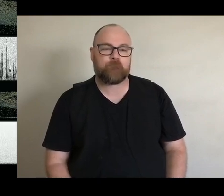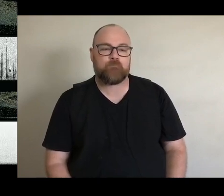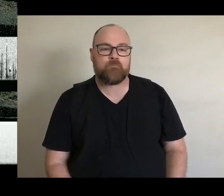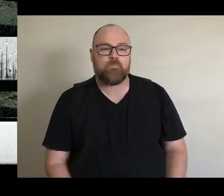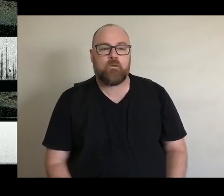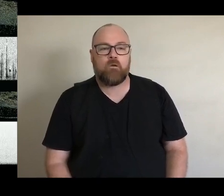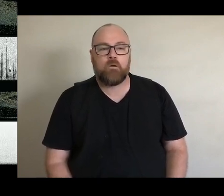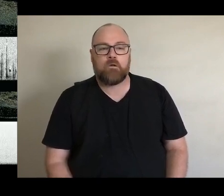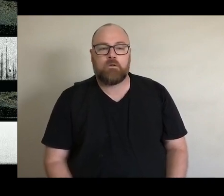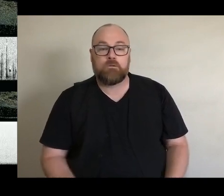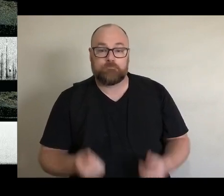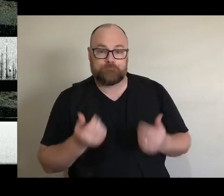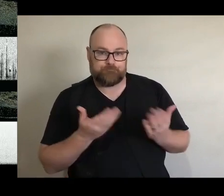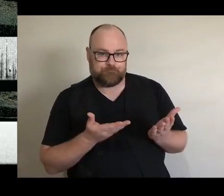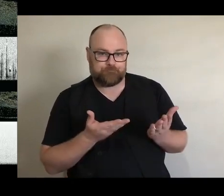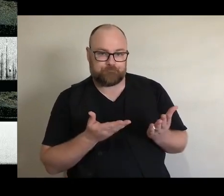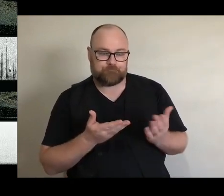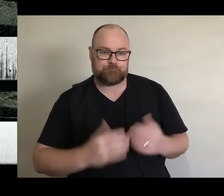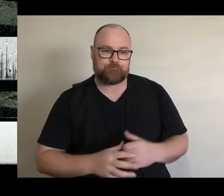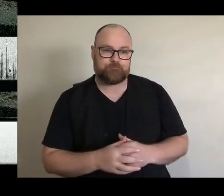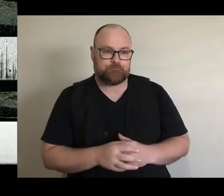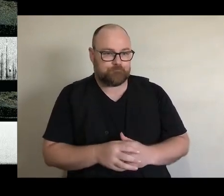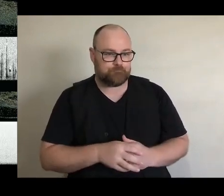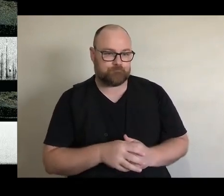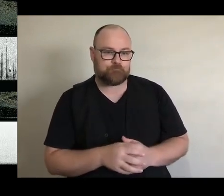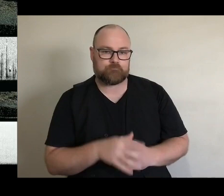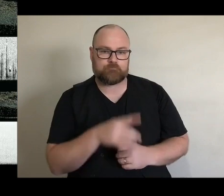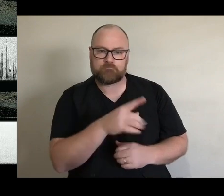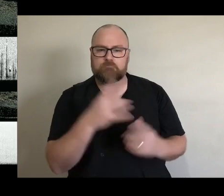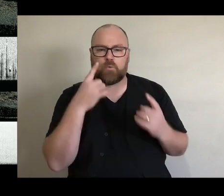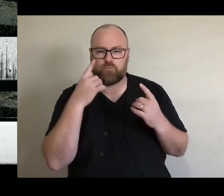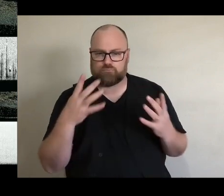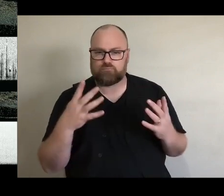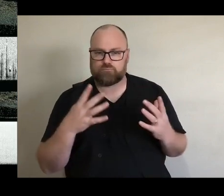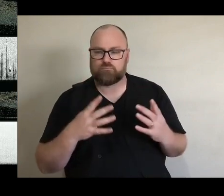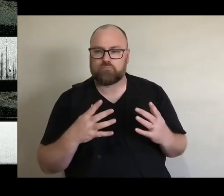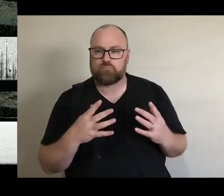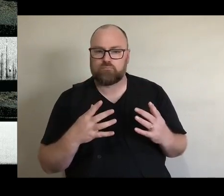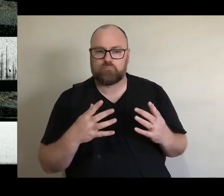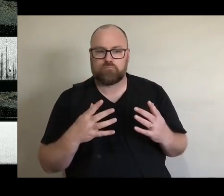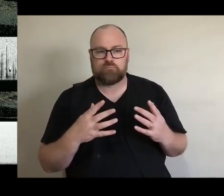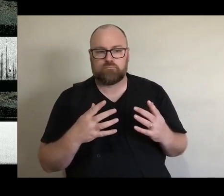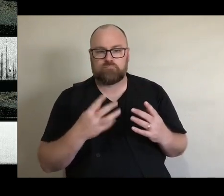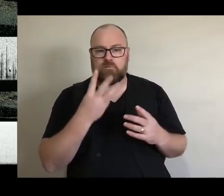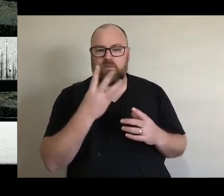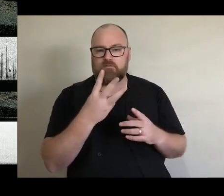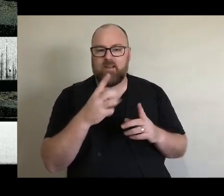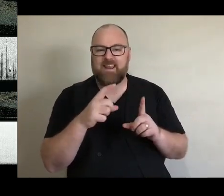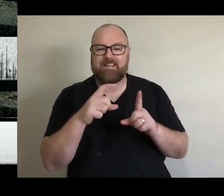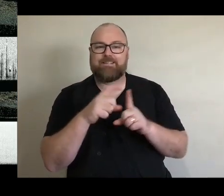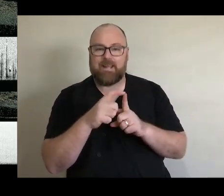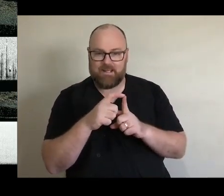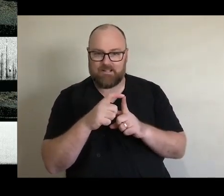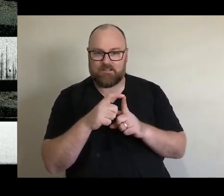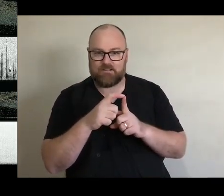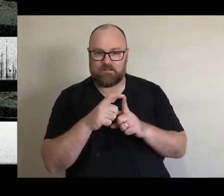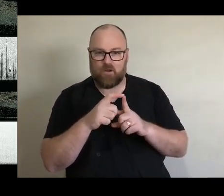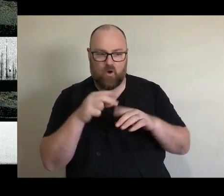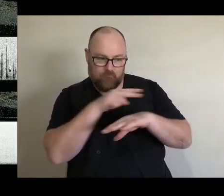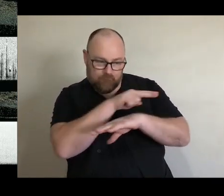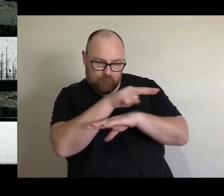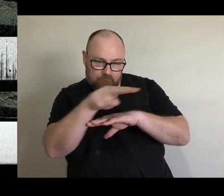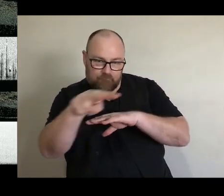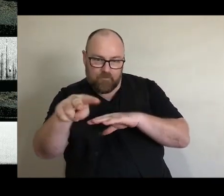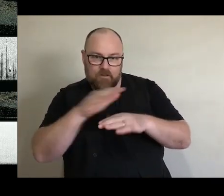Here is a representation, a 3D scan taken of the headland down at